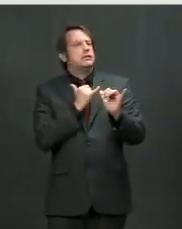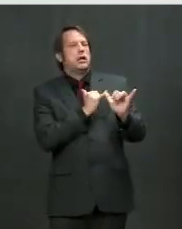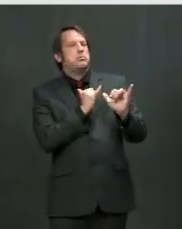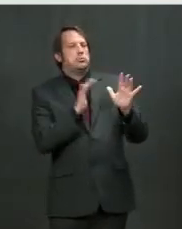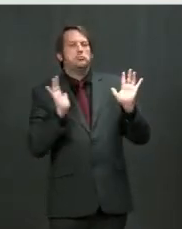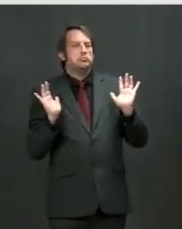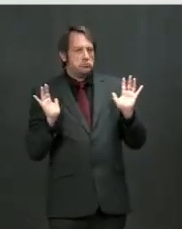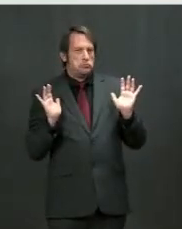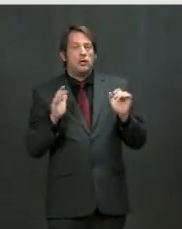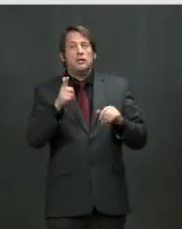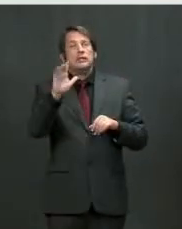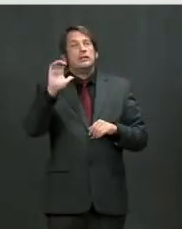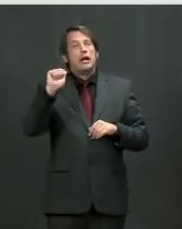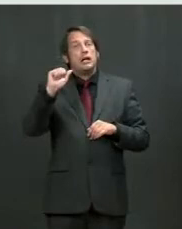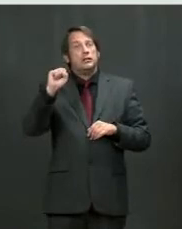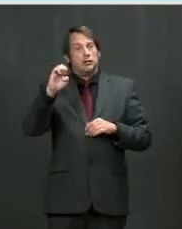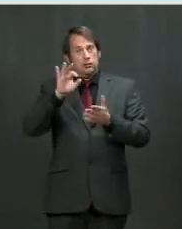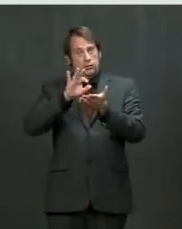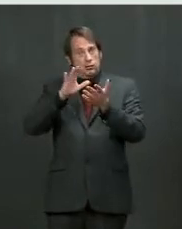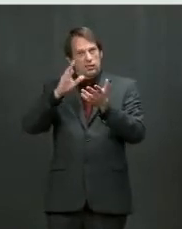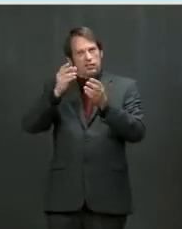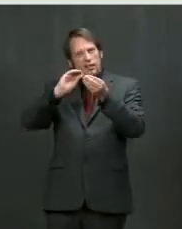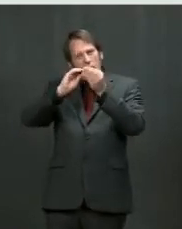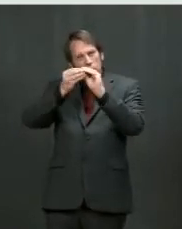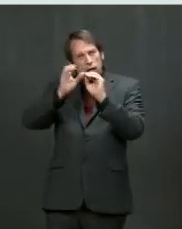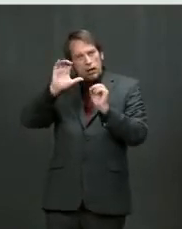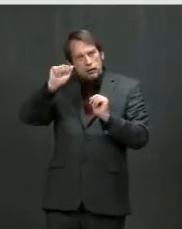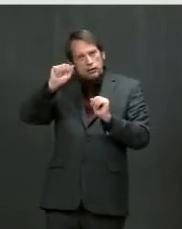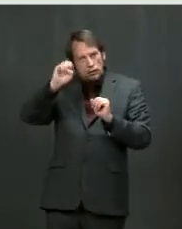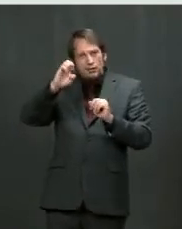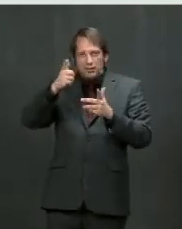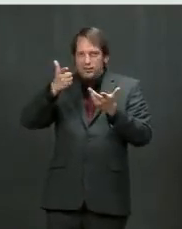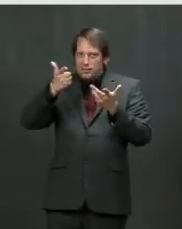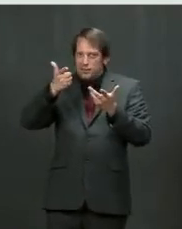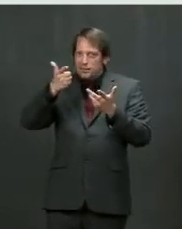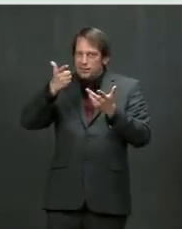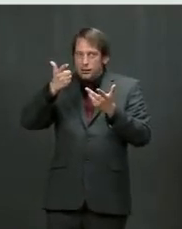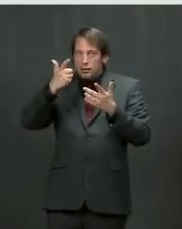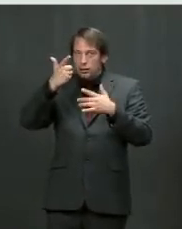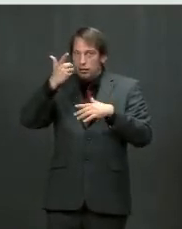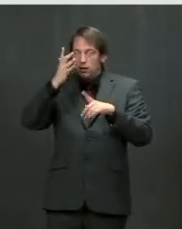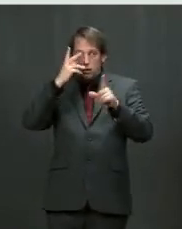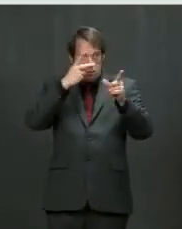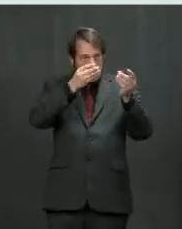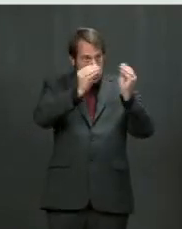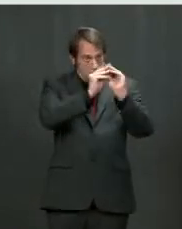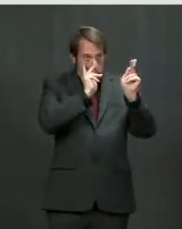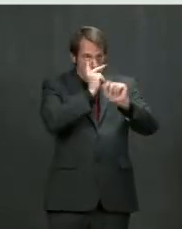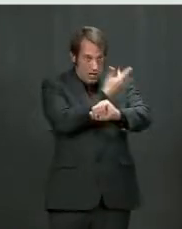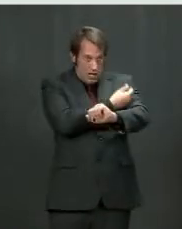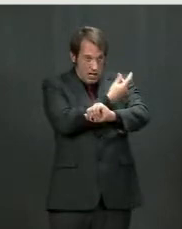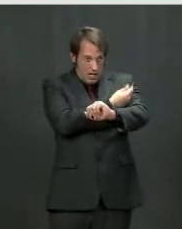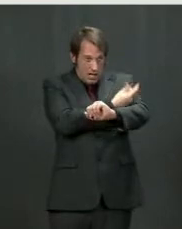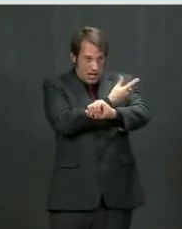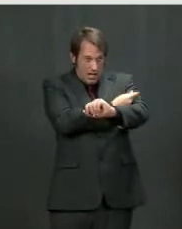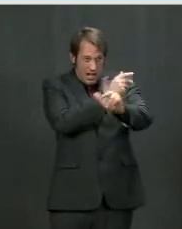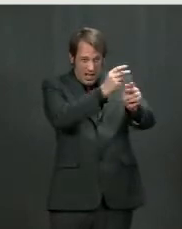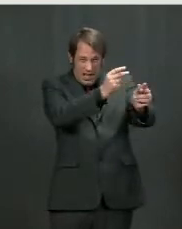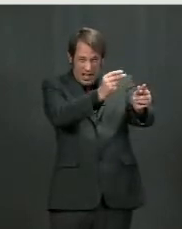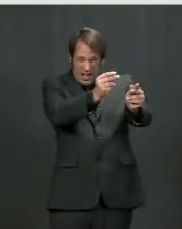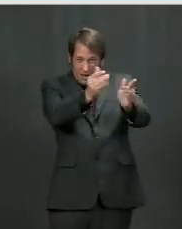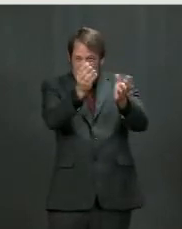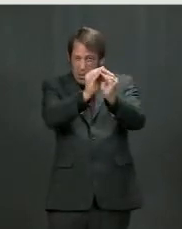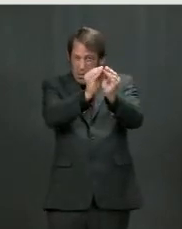see as we get more and more proportion of the population vaccinated, that those case count numbers will come down. But we would